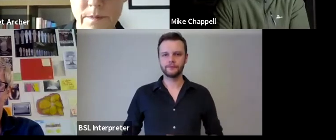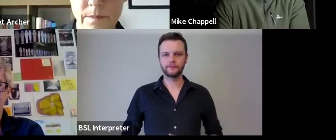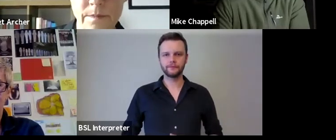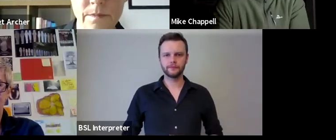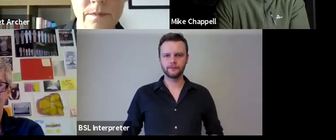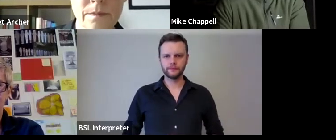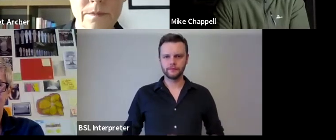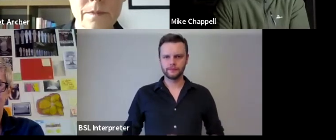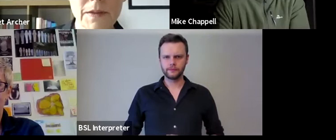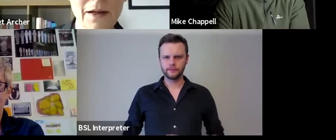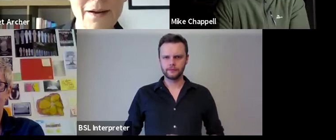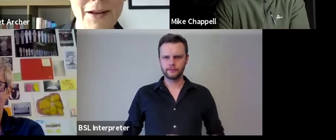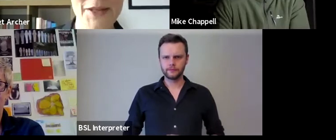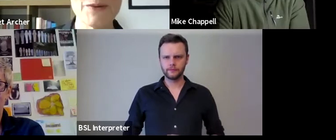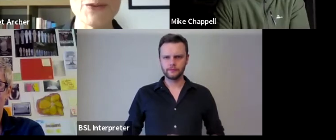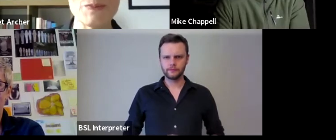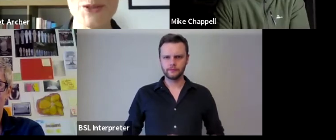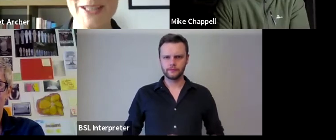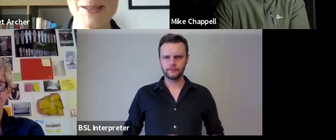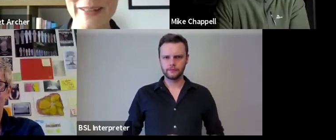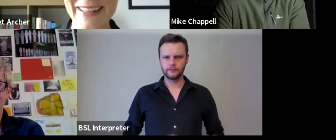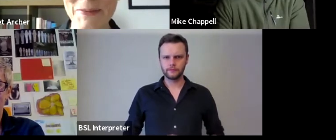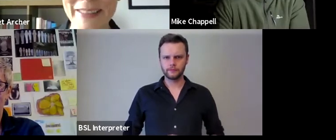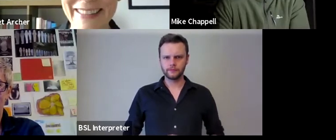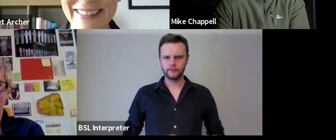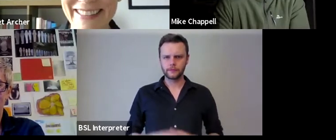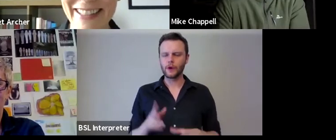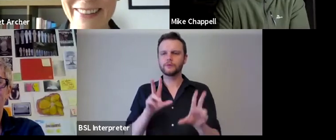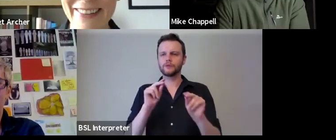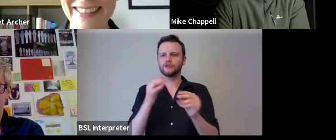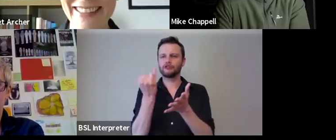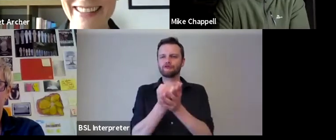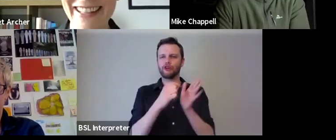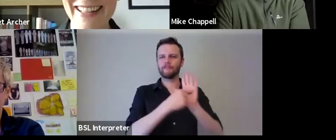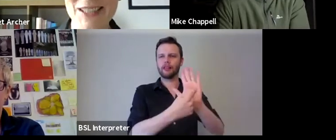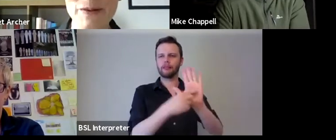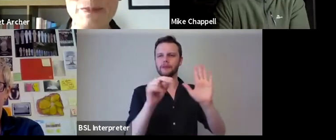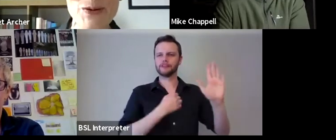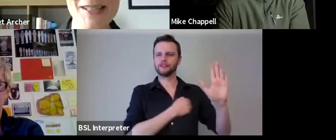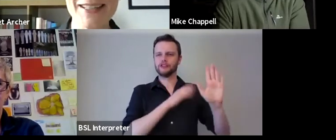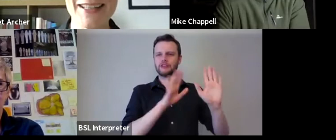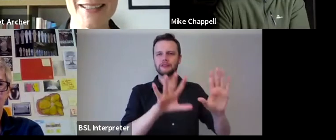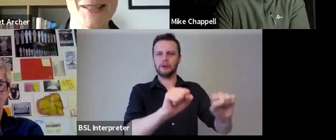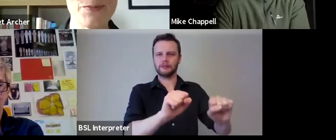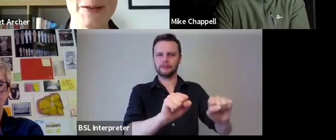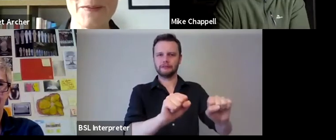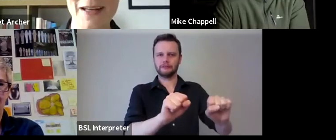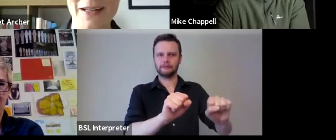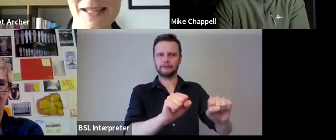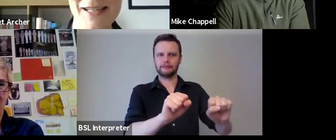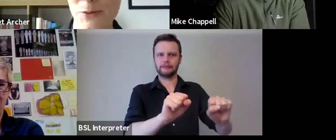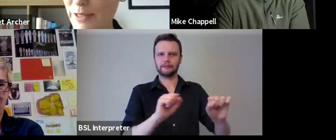Maybe it's not this one. I think we've got Patricia's work, haven't we? Is that right? Yeah. Shall we pause and just